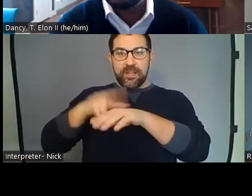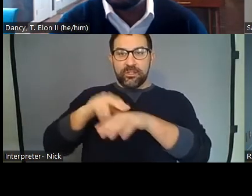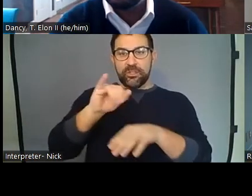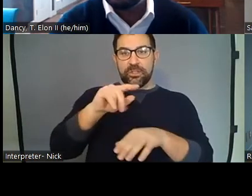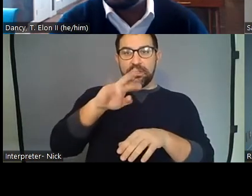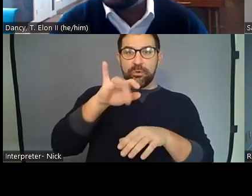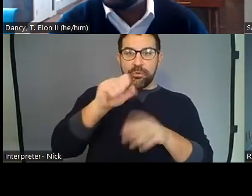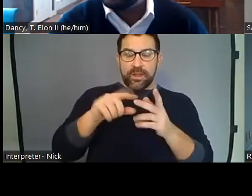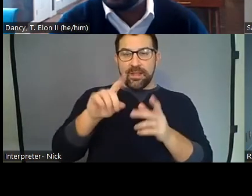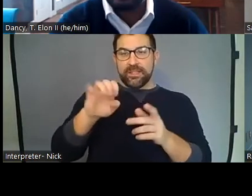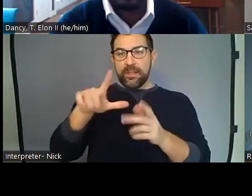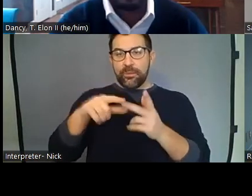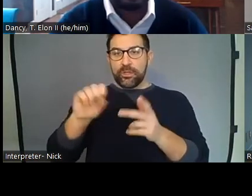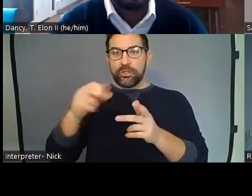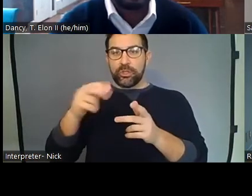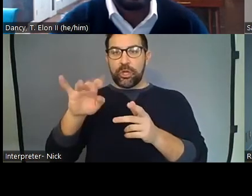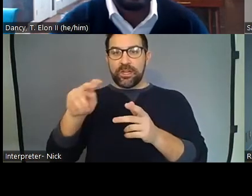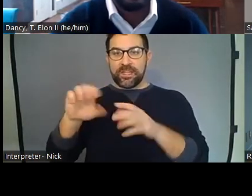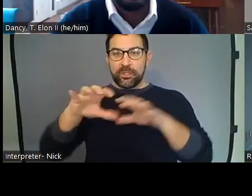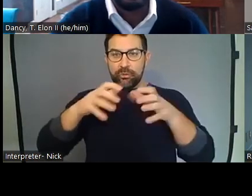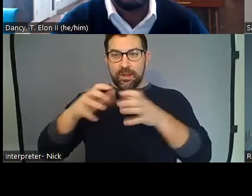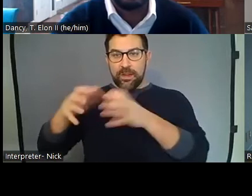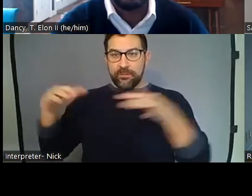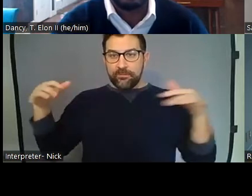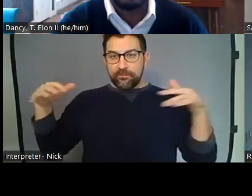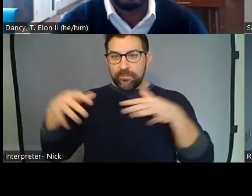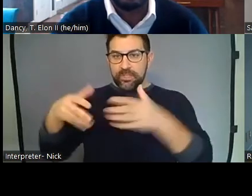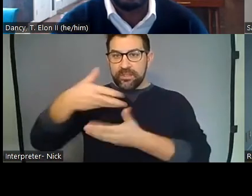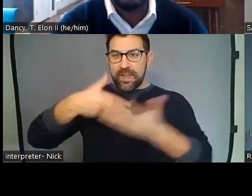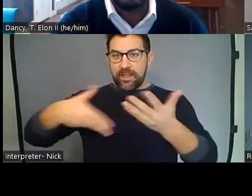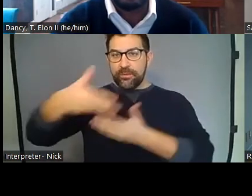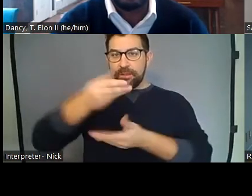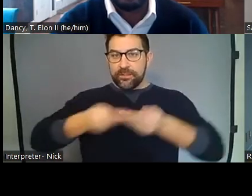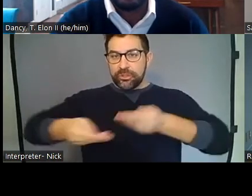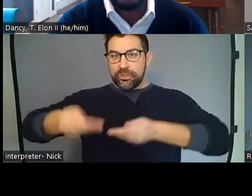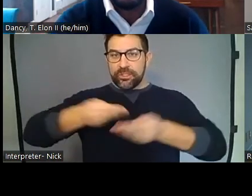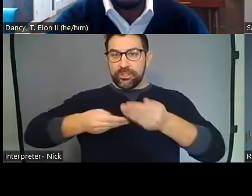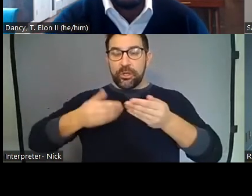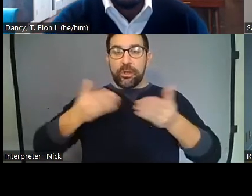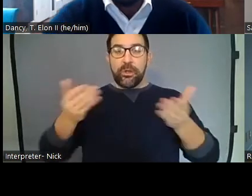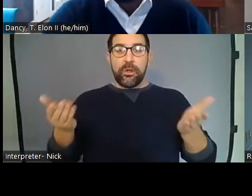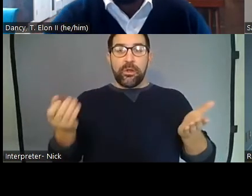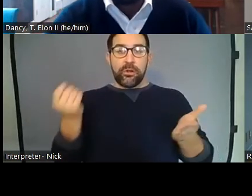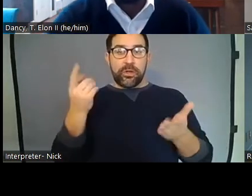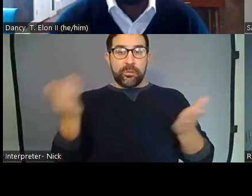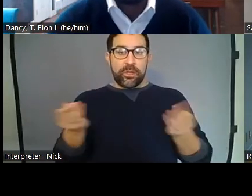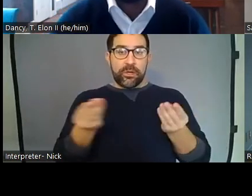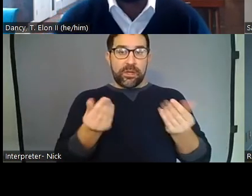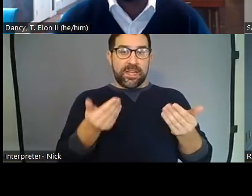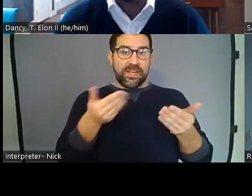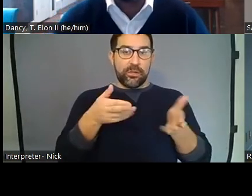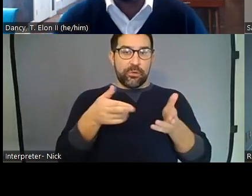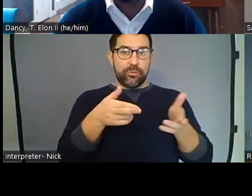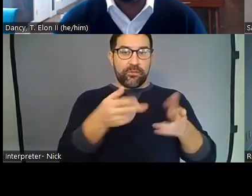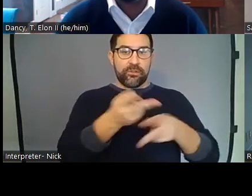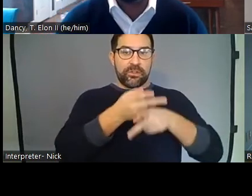and Shawnee tribes, as a place of gathering and exchange. We join you also on the land and near the rivers,